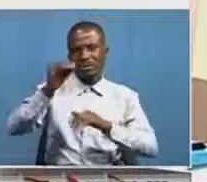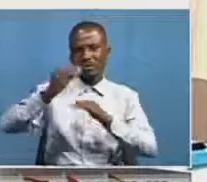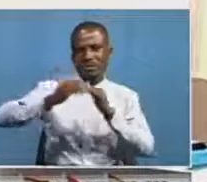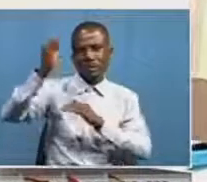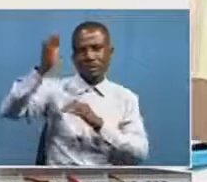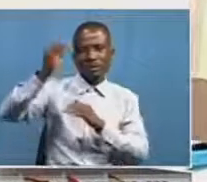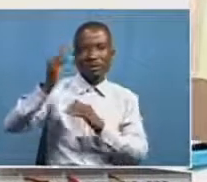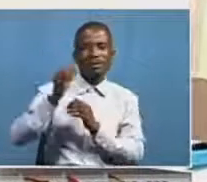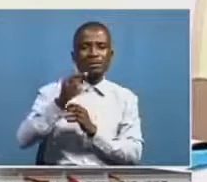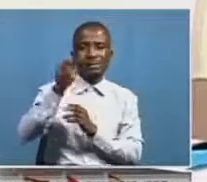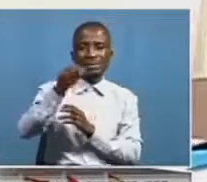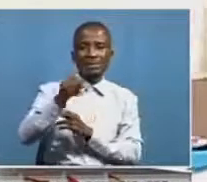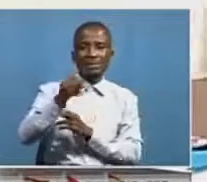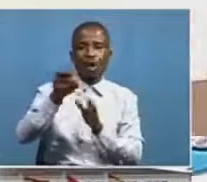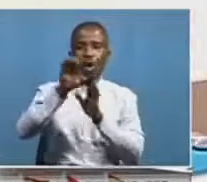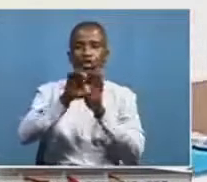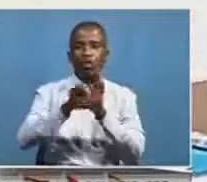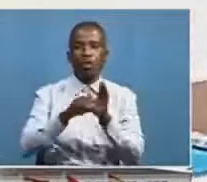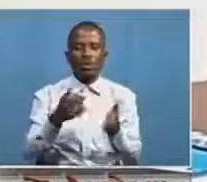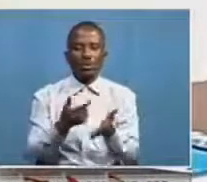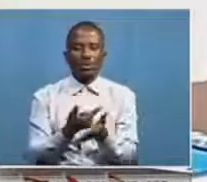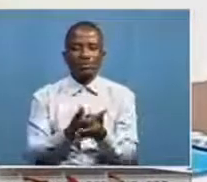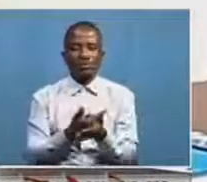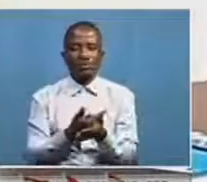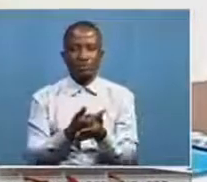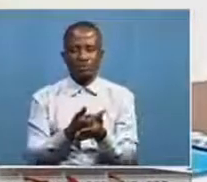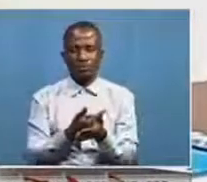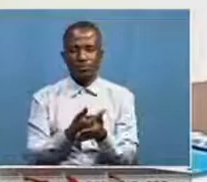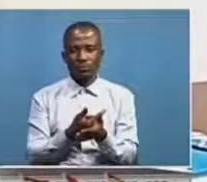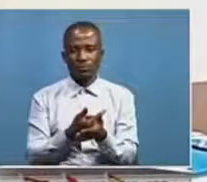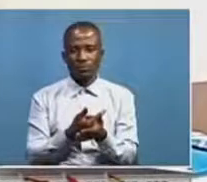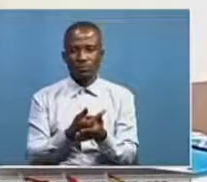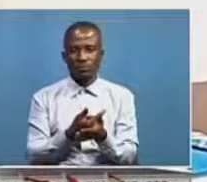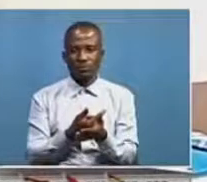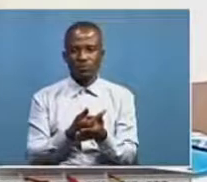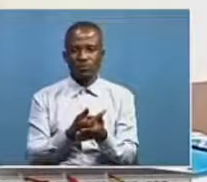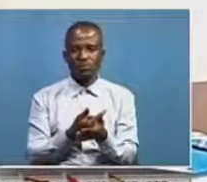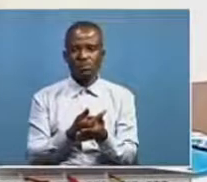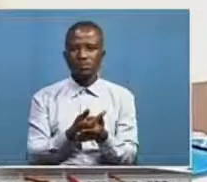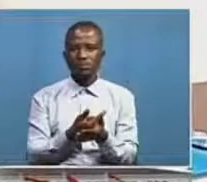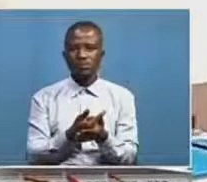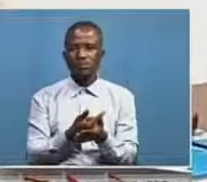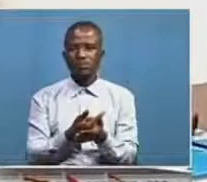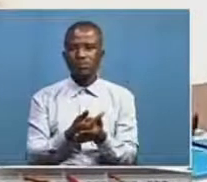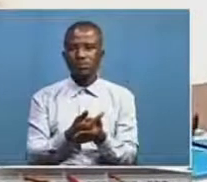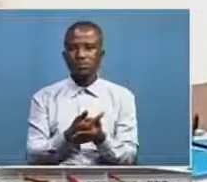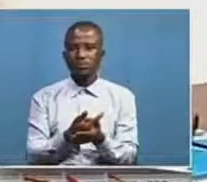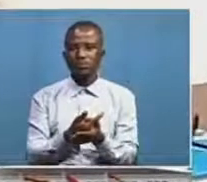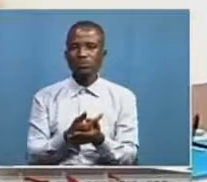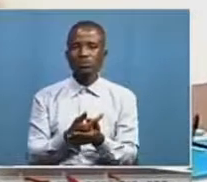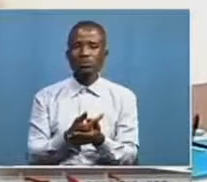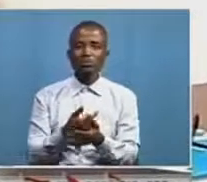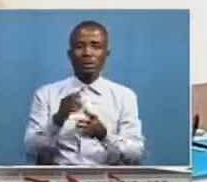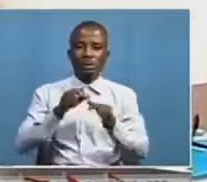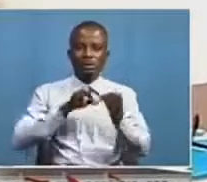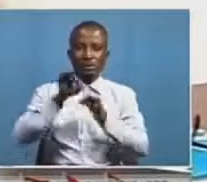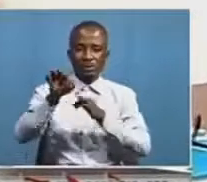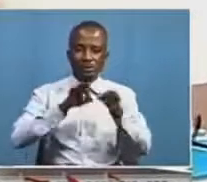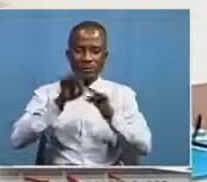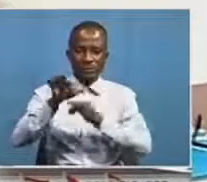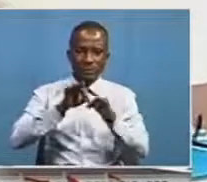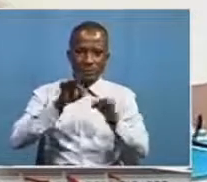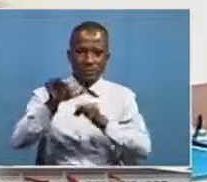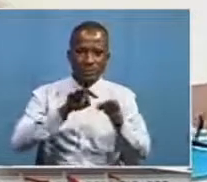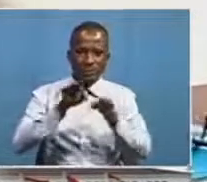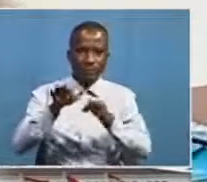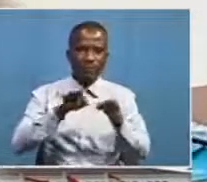threshold required under Article 63(3) of the 1992 Constitution. This fact was established through the cross-examination